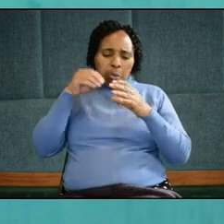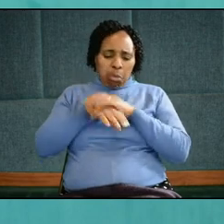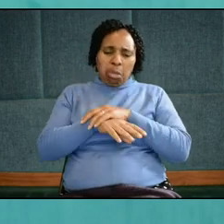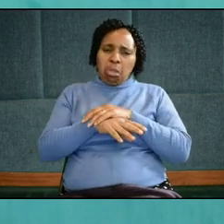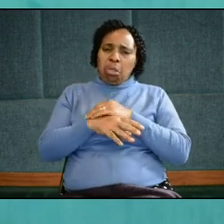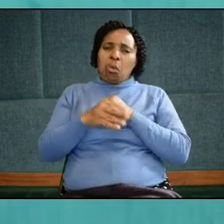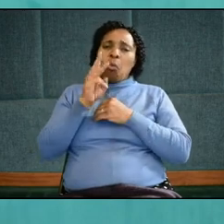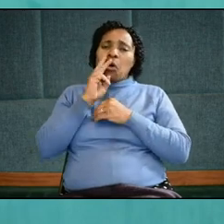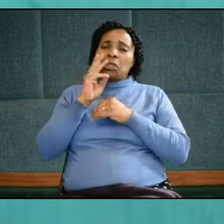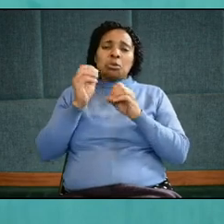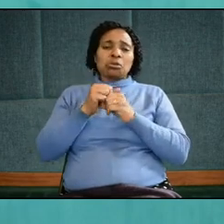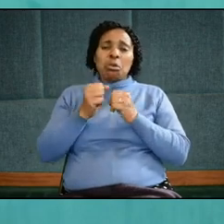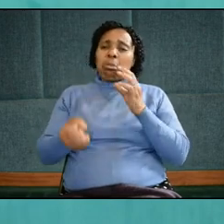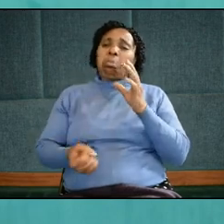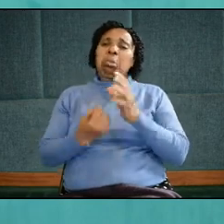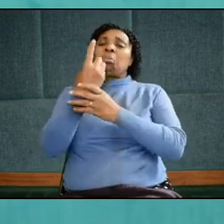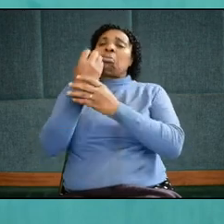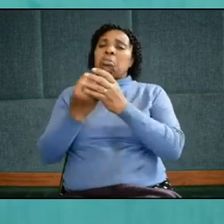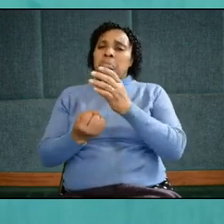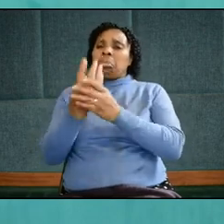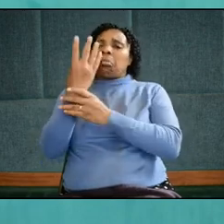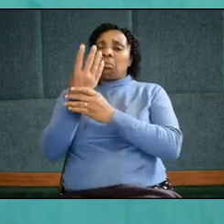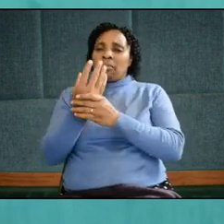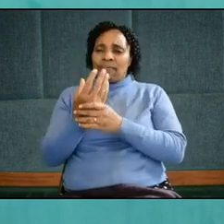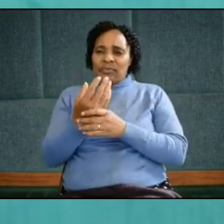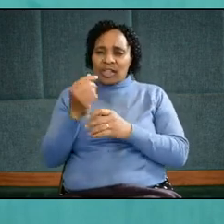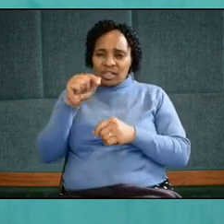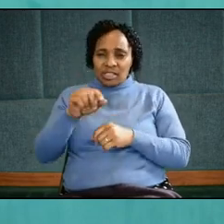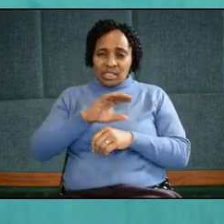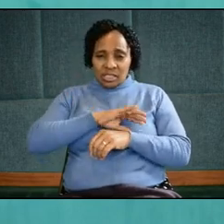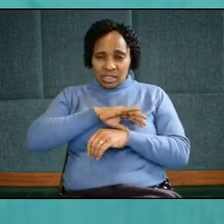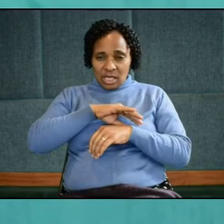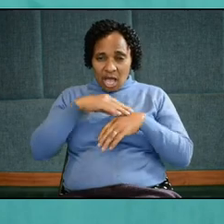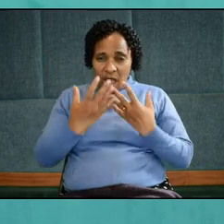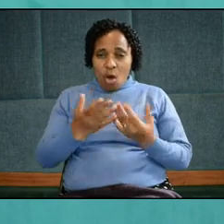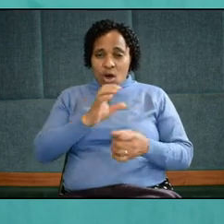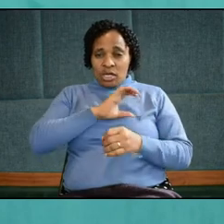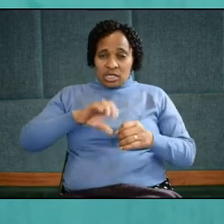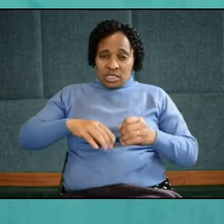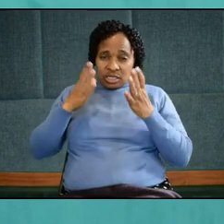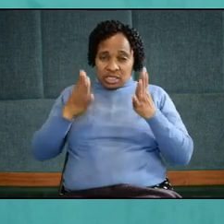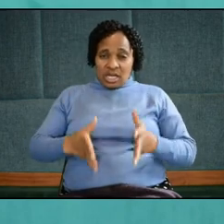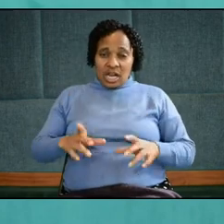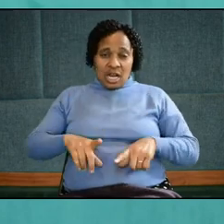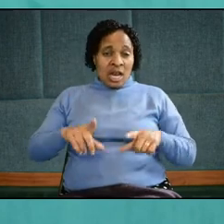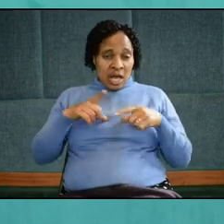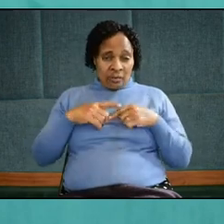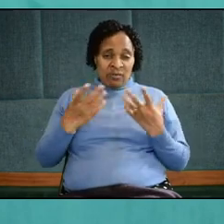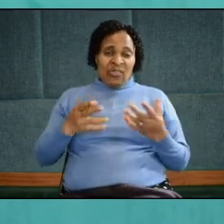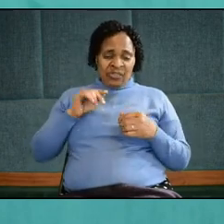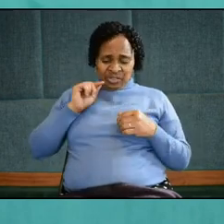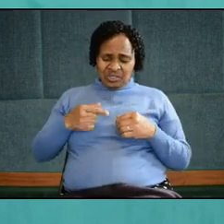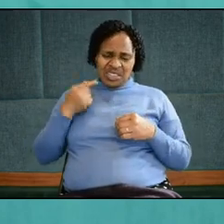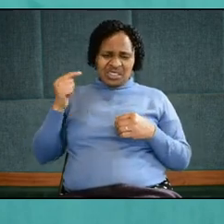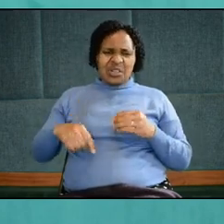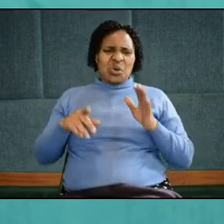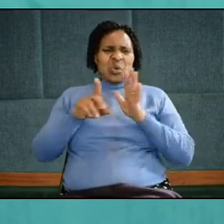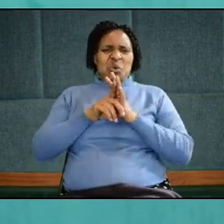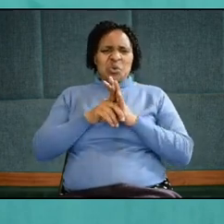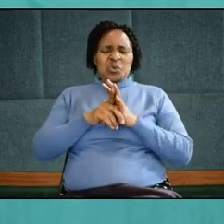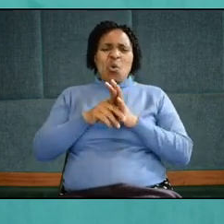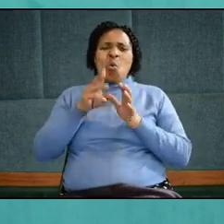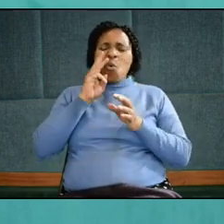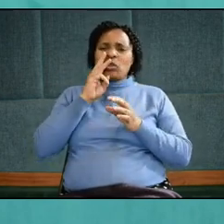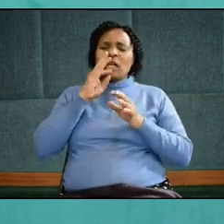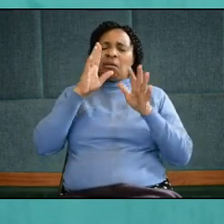going to come back up again. Now, this is how Christian life is. There are so many thousands of laws, right? Just go to the ocean.